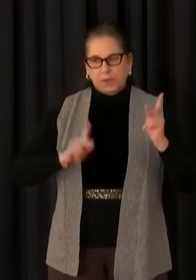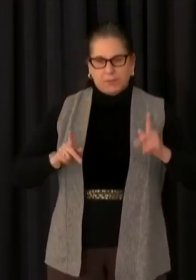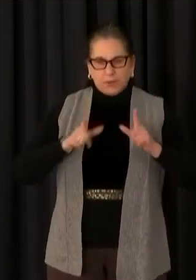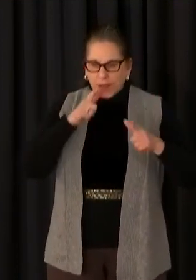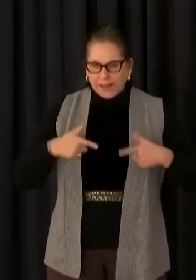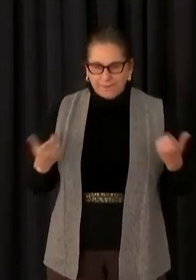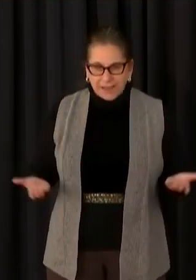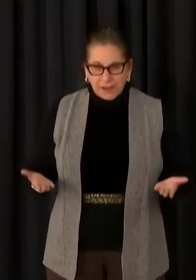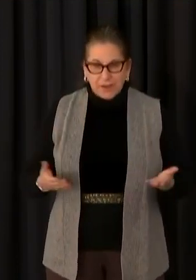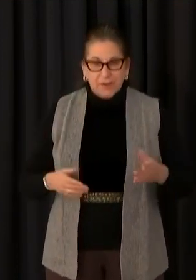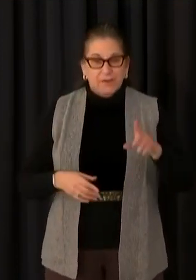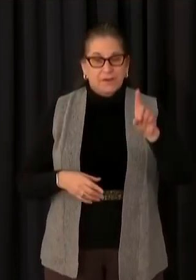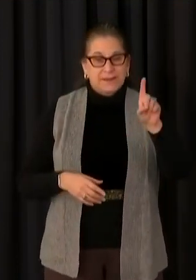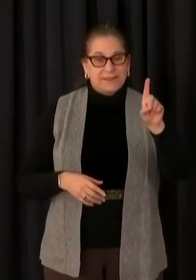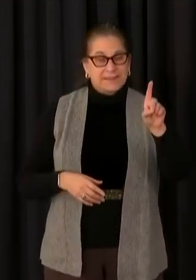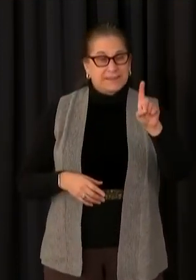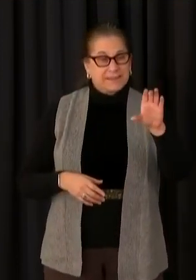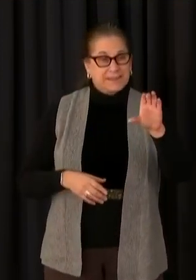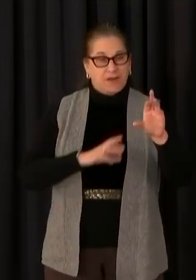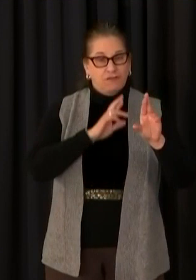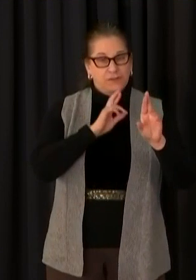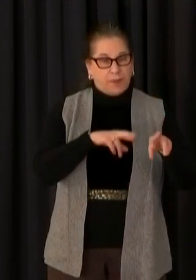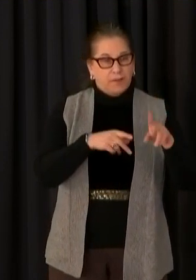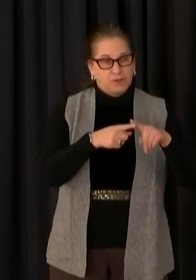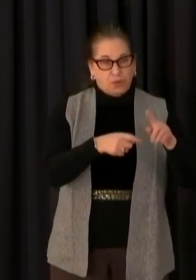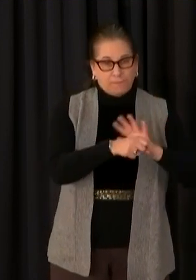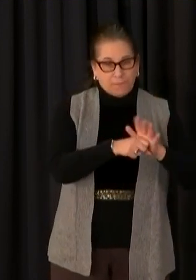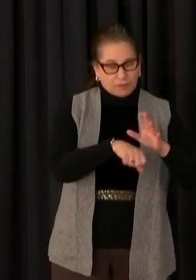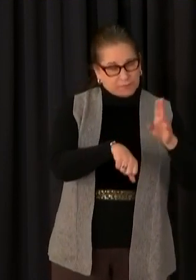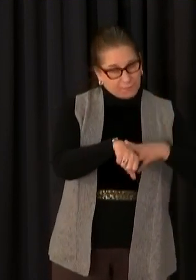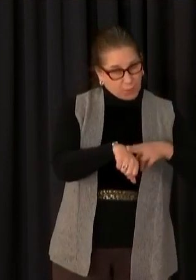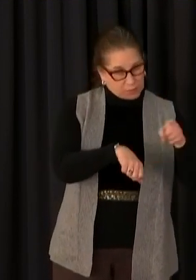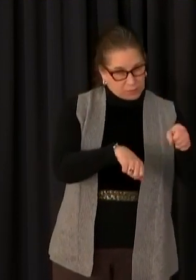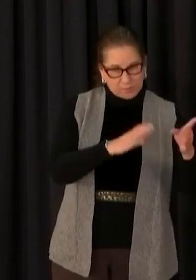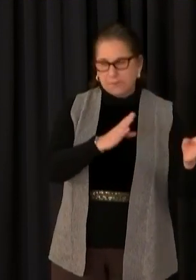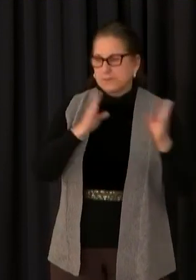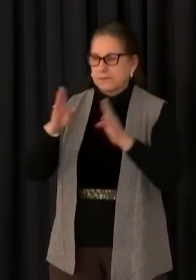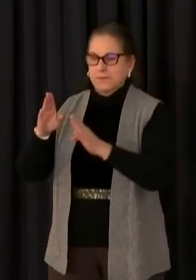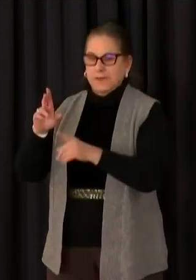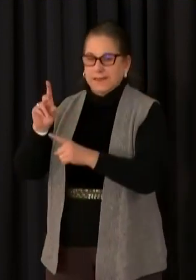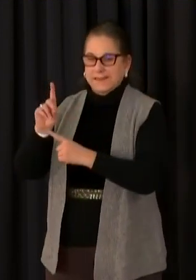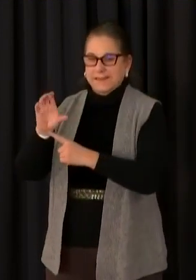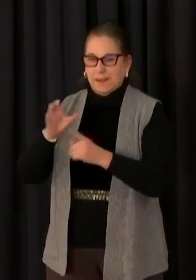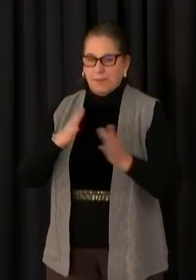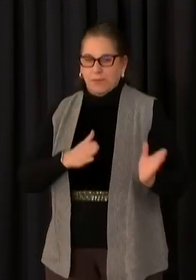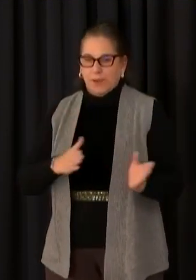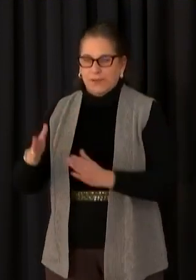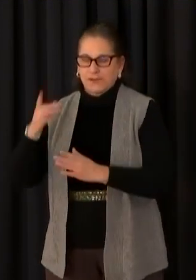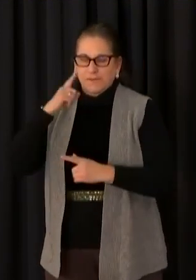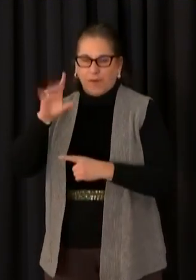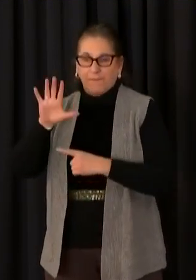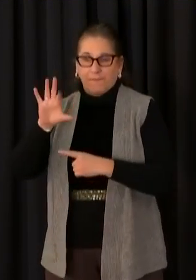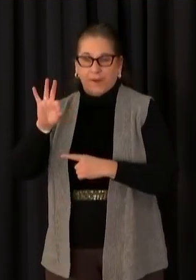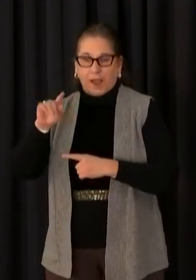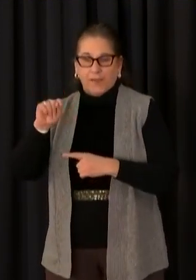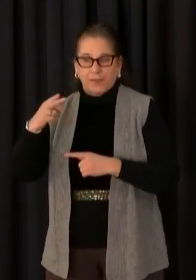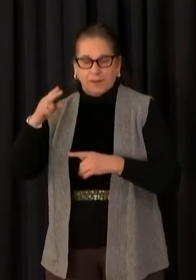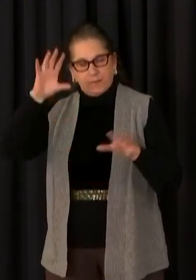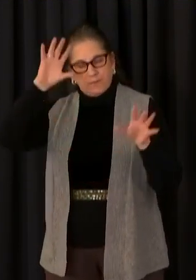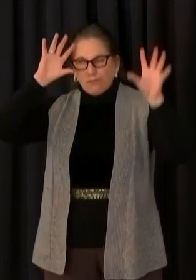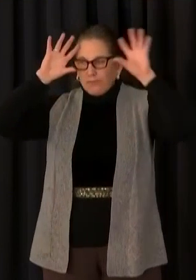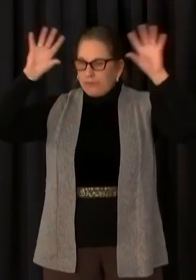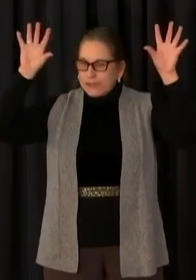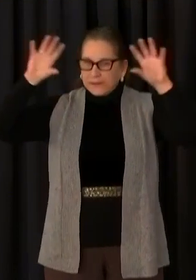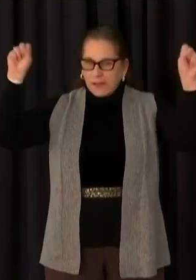the district's response to COVID-19 and the district's preparation for the 59th presidential inauguration